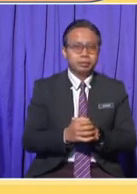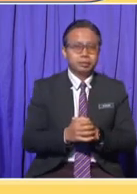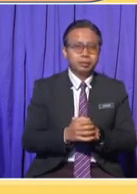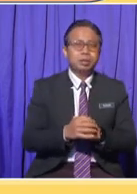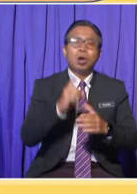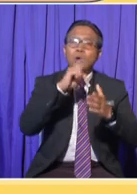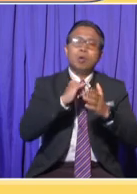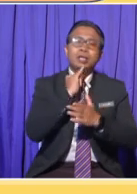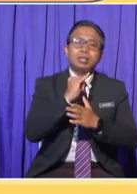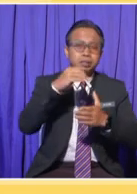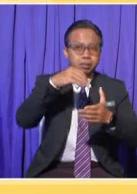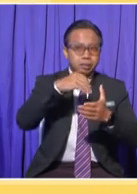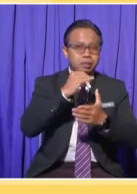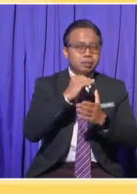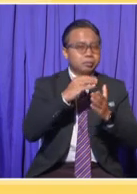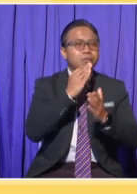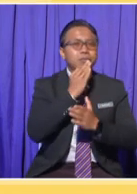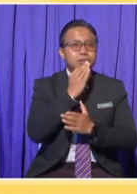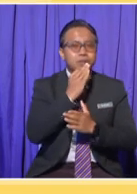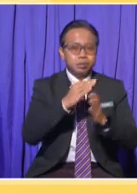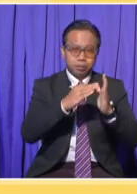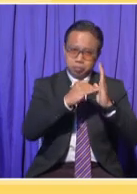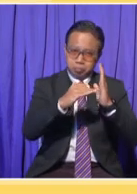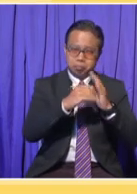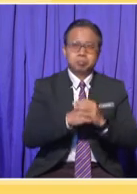What is improper fractions?